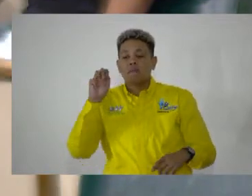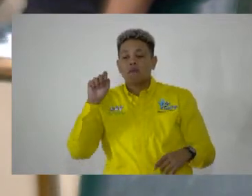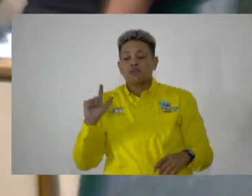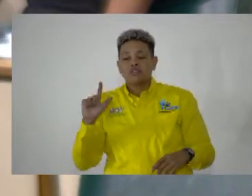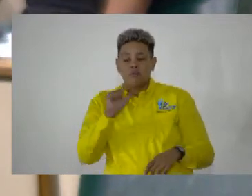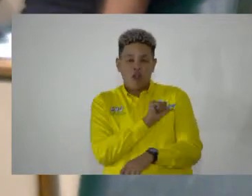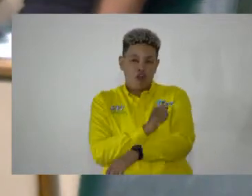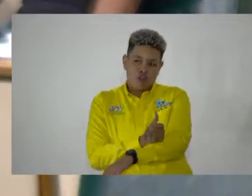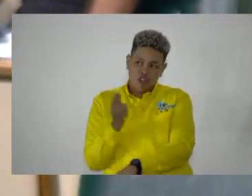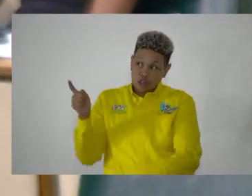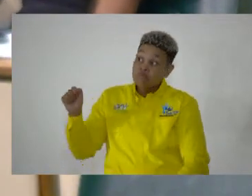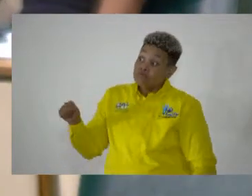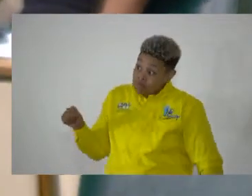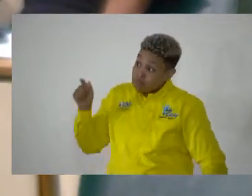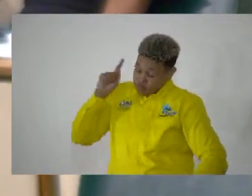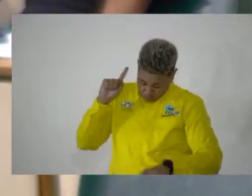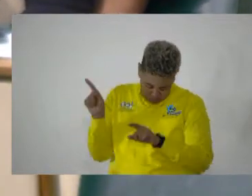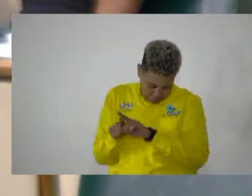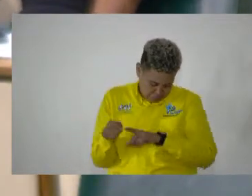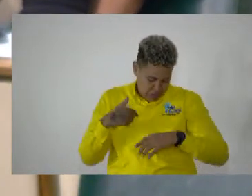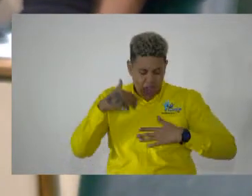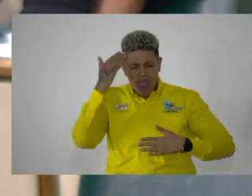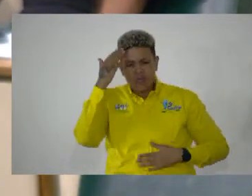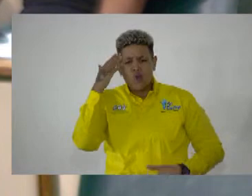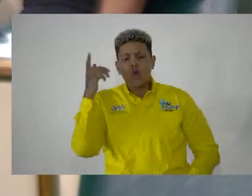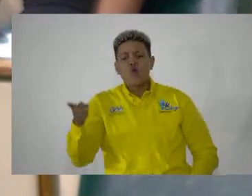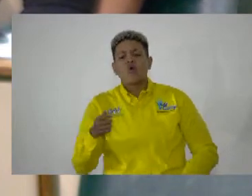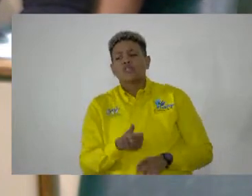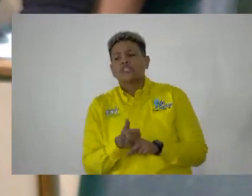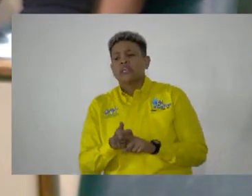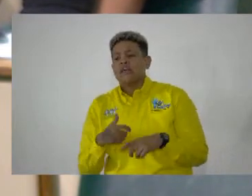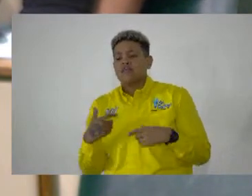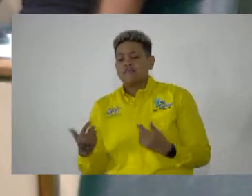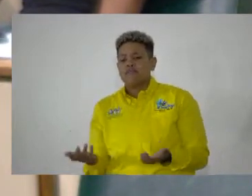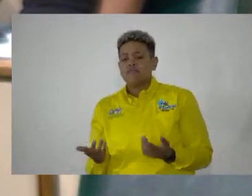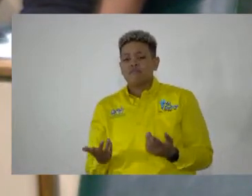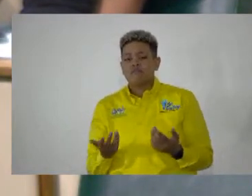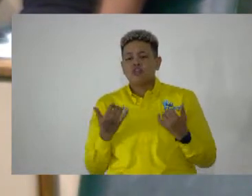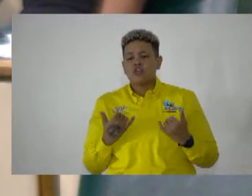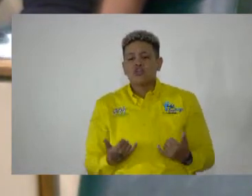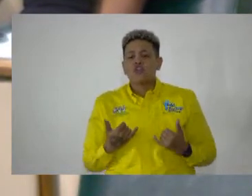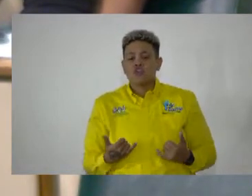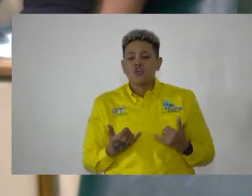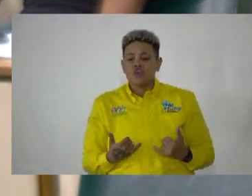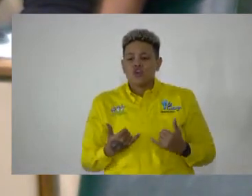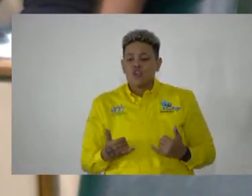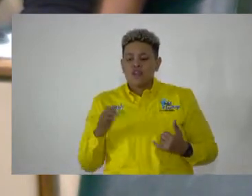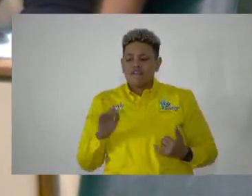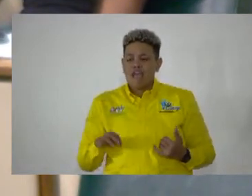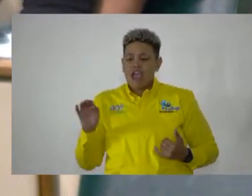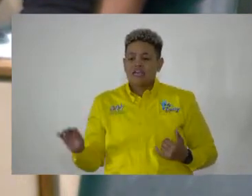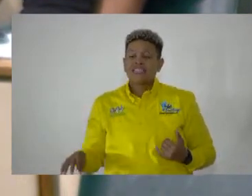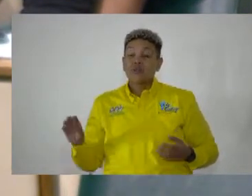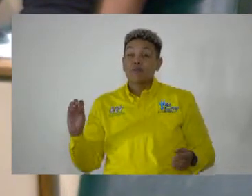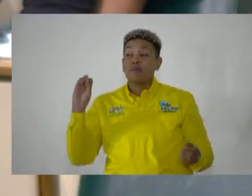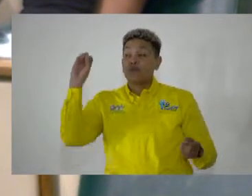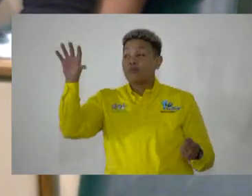authority. And I know, Madam Speaker, it is now fashionable to put